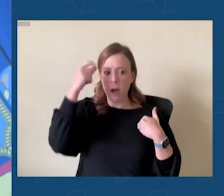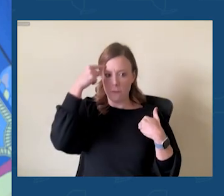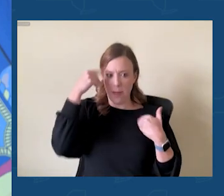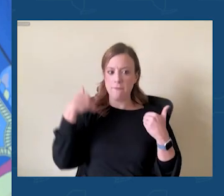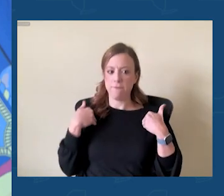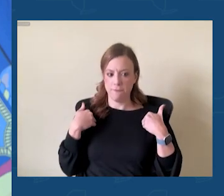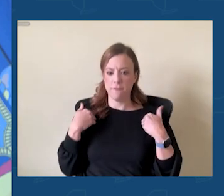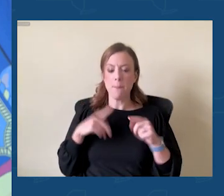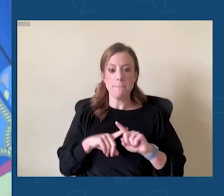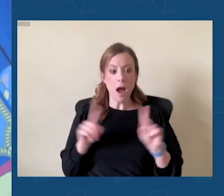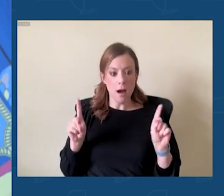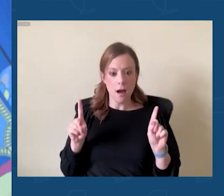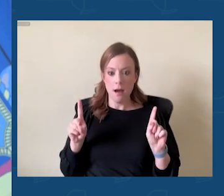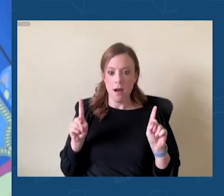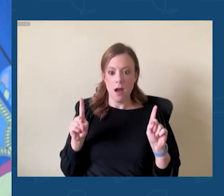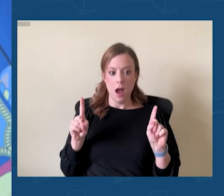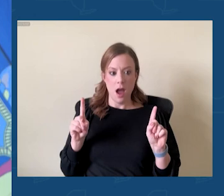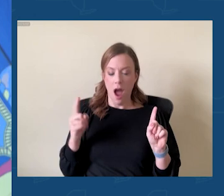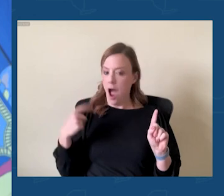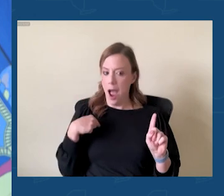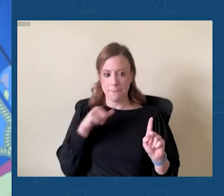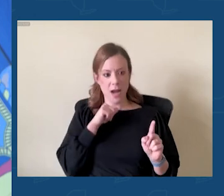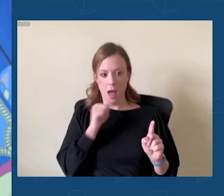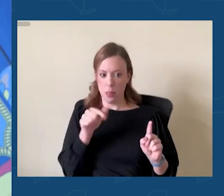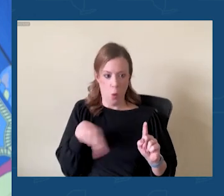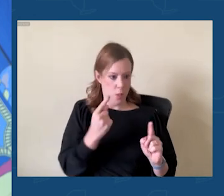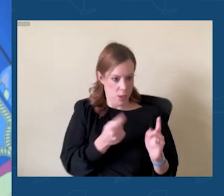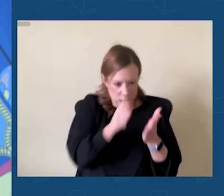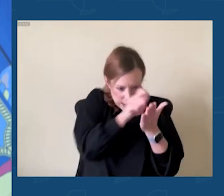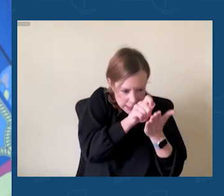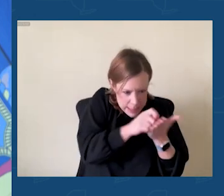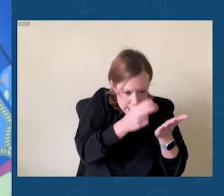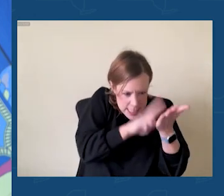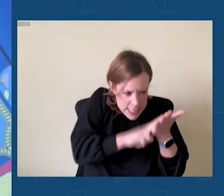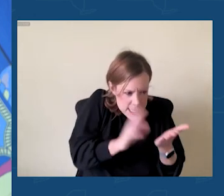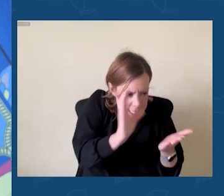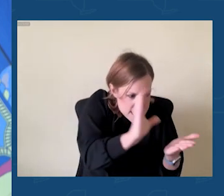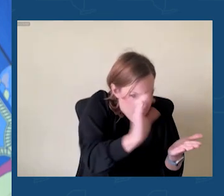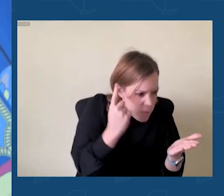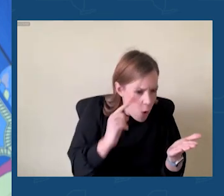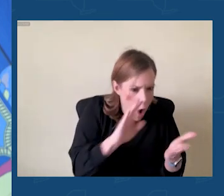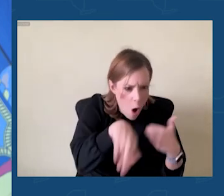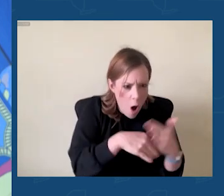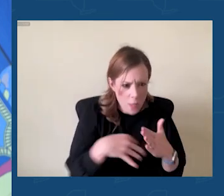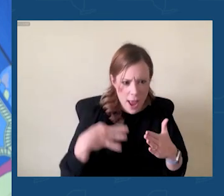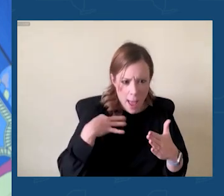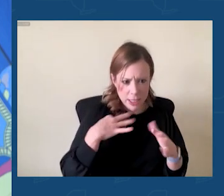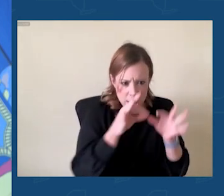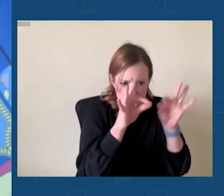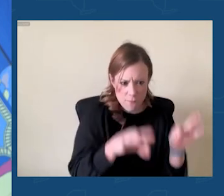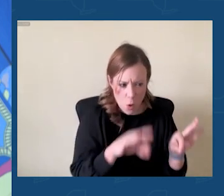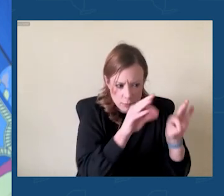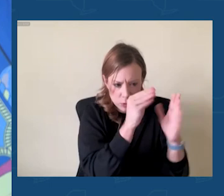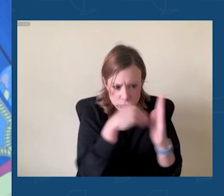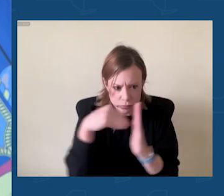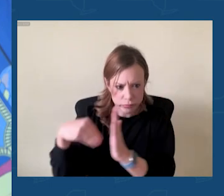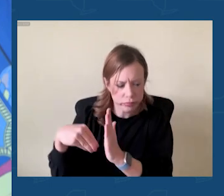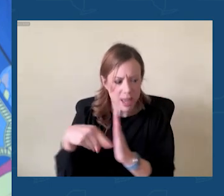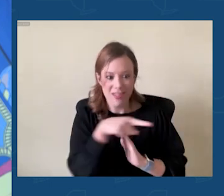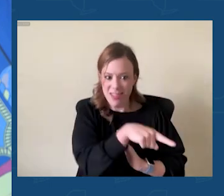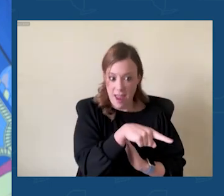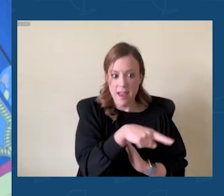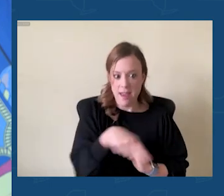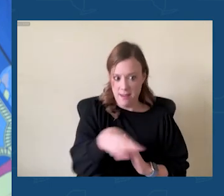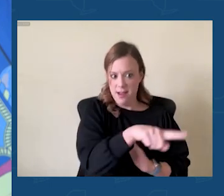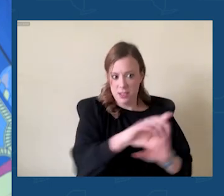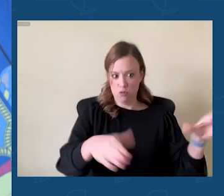really put the pen to paper and search for all the applications. So to all the teams that work so closely, the